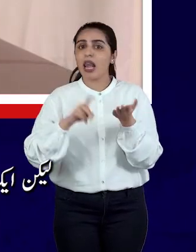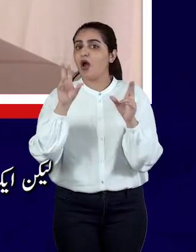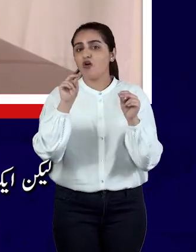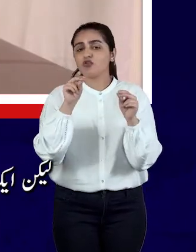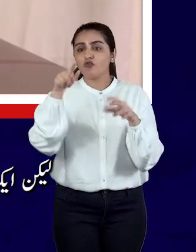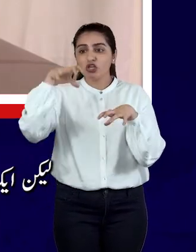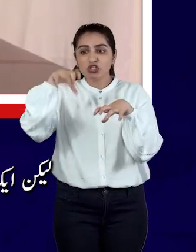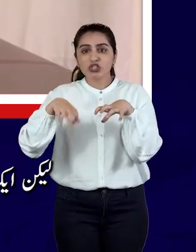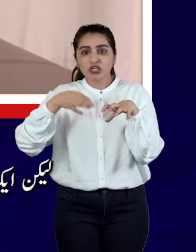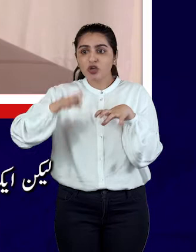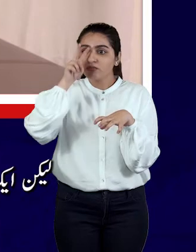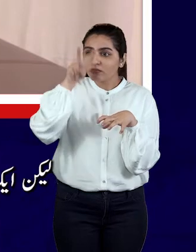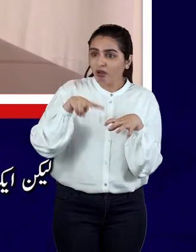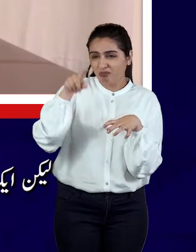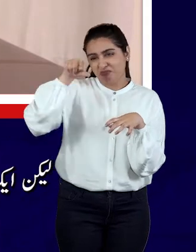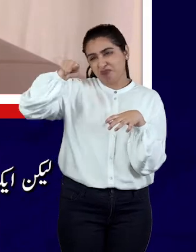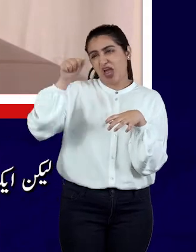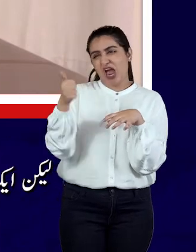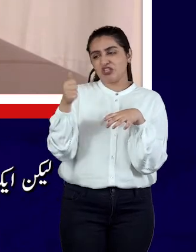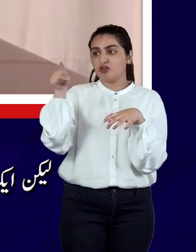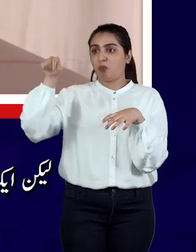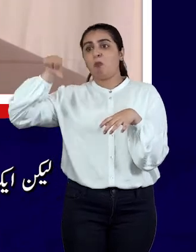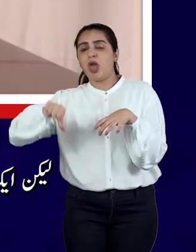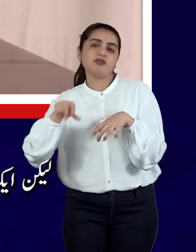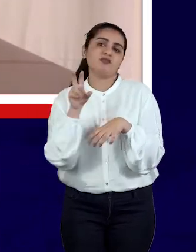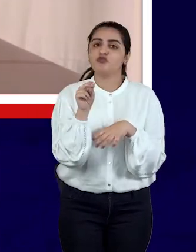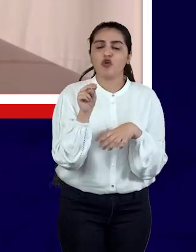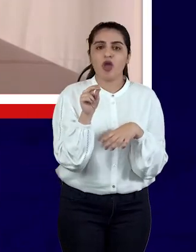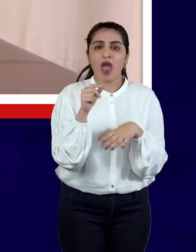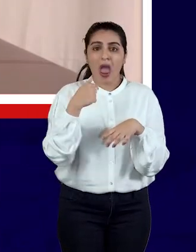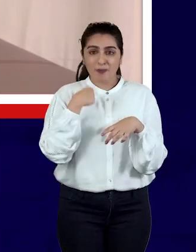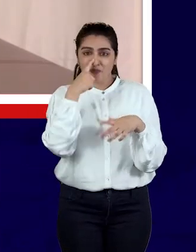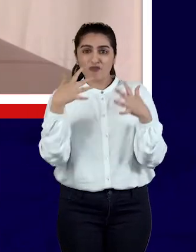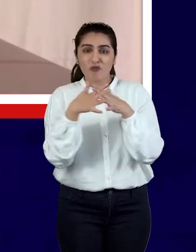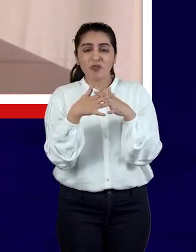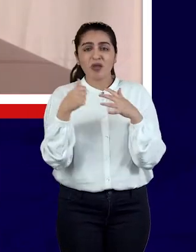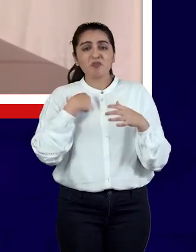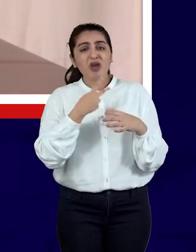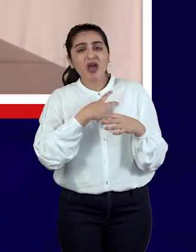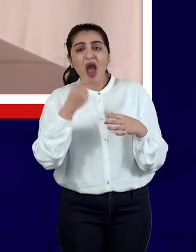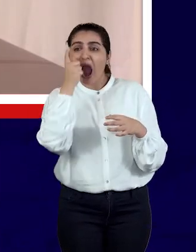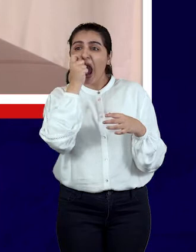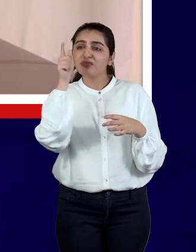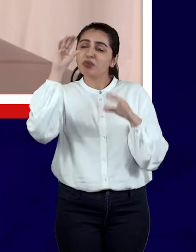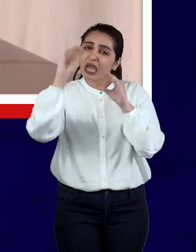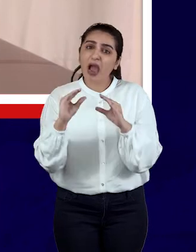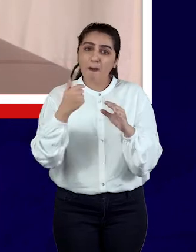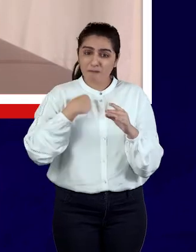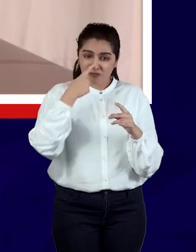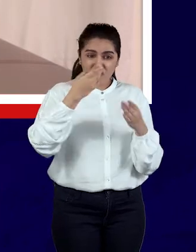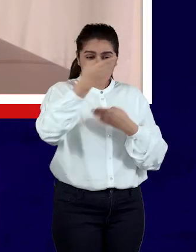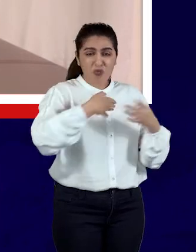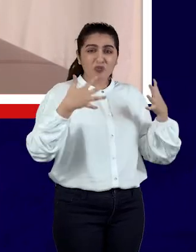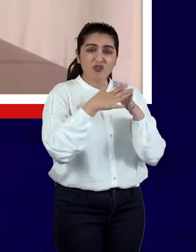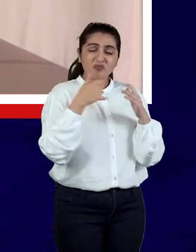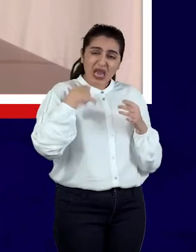not in the institution to judge. You know, we as women, I feel sometimes even more than men, I